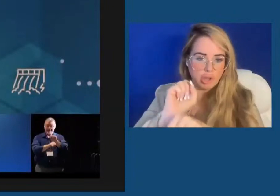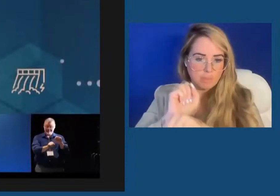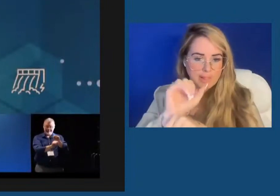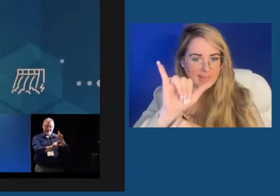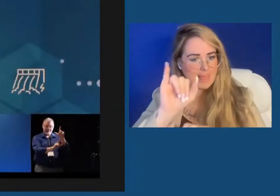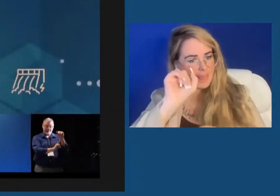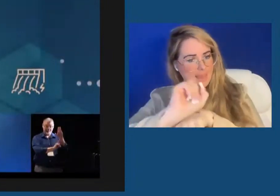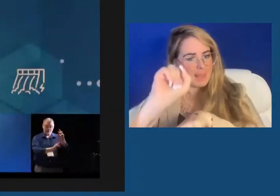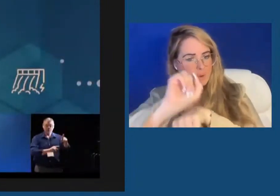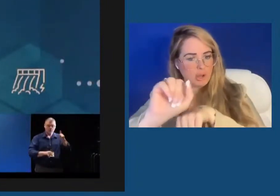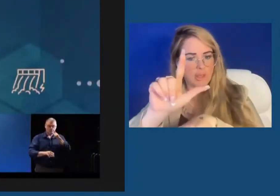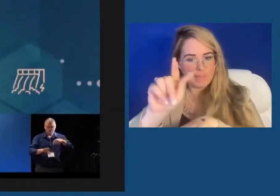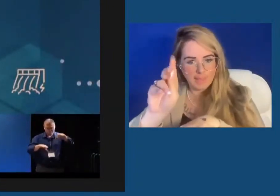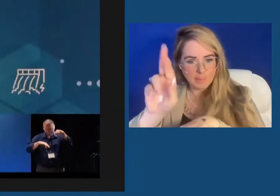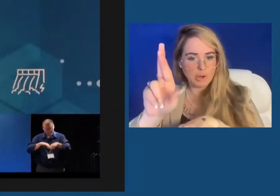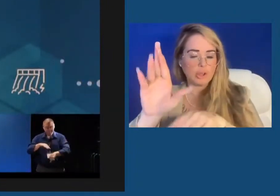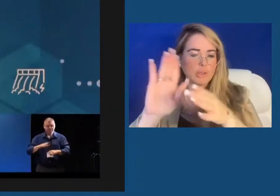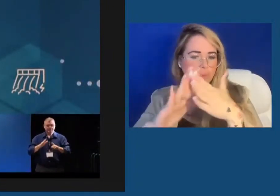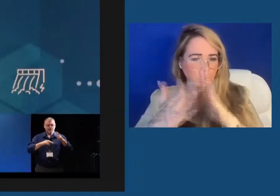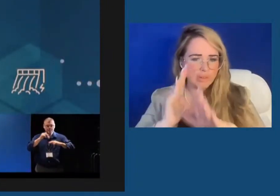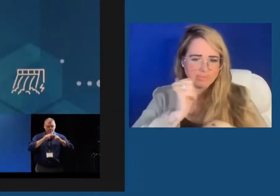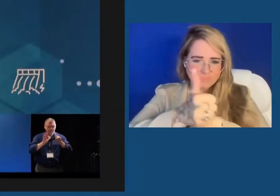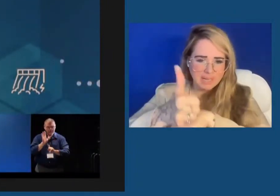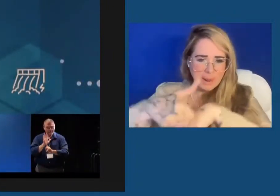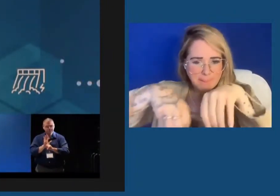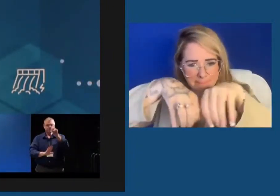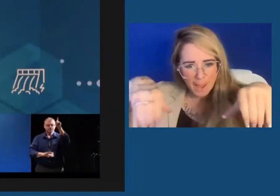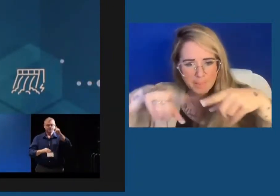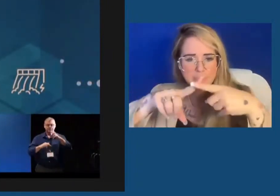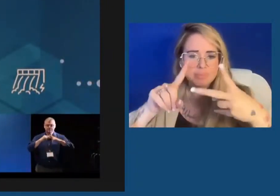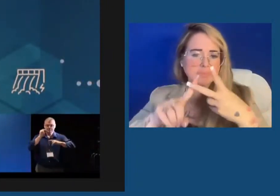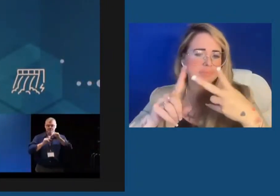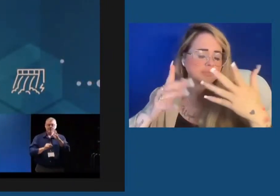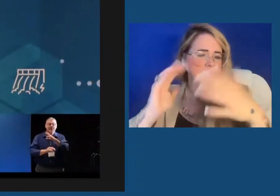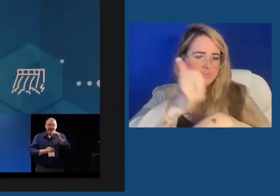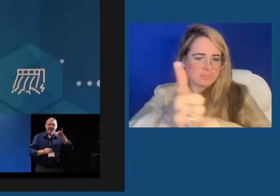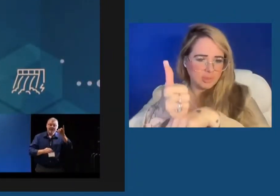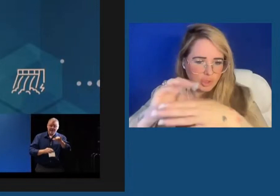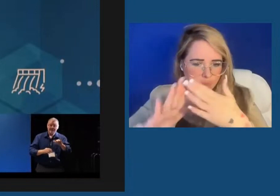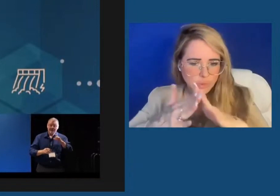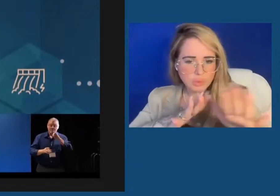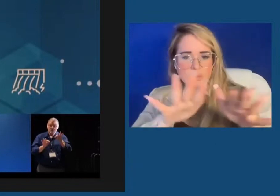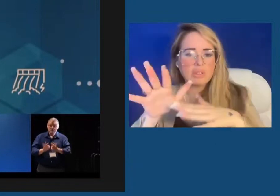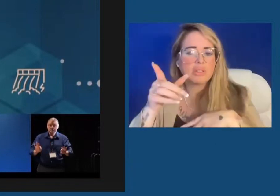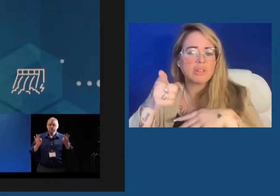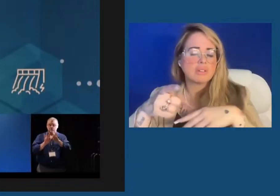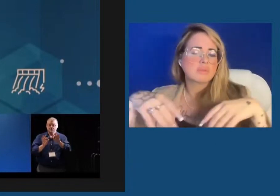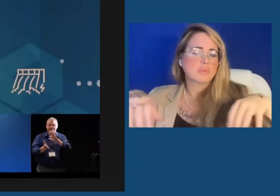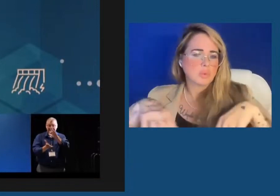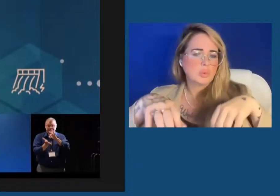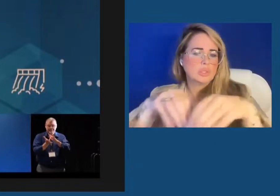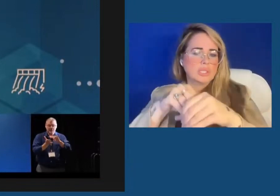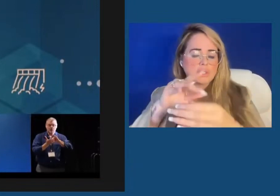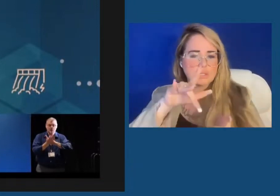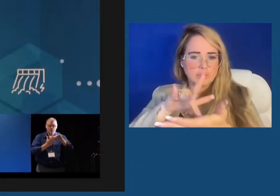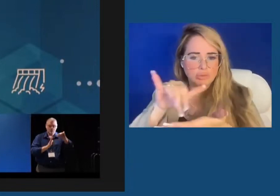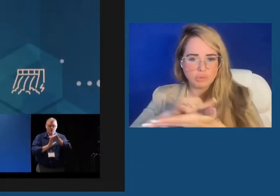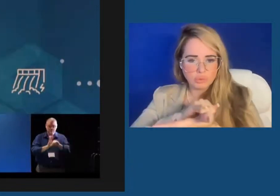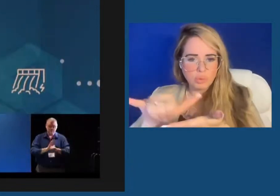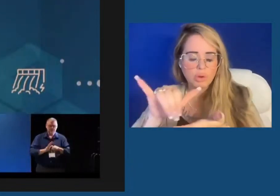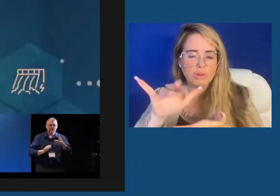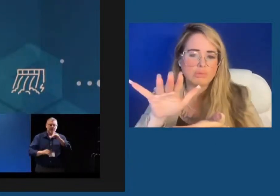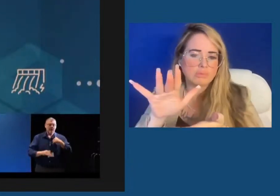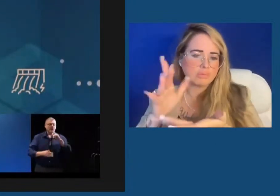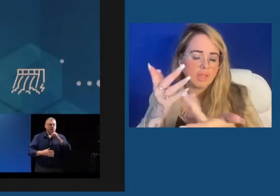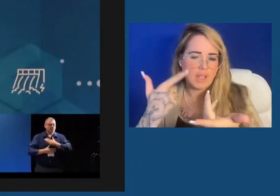putting the pipes in the ground and putting the buildings up. And Greg Lancette, representing the Central and New York Building Trade Council, I